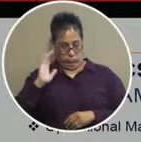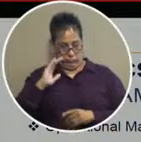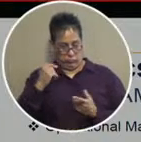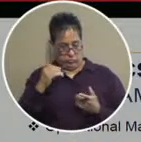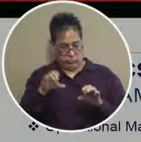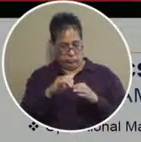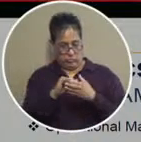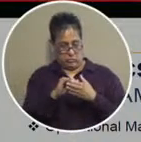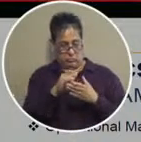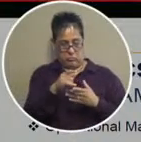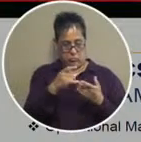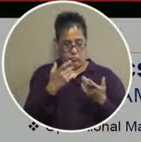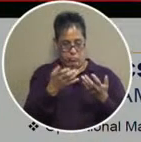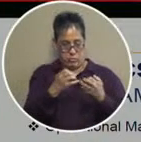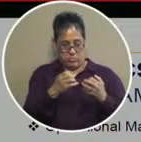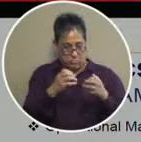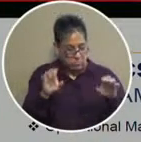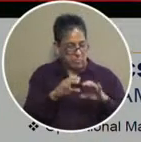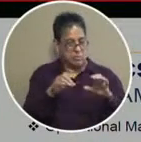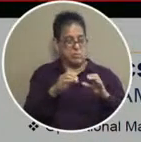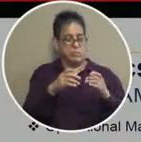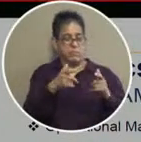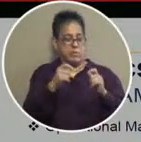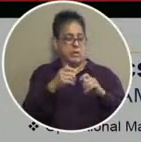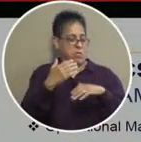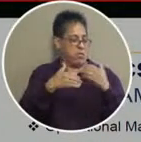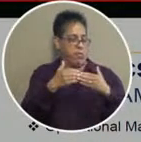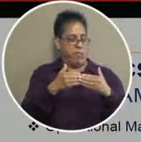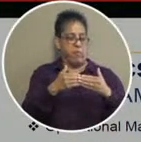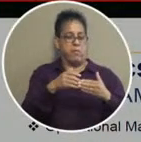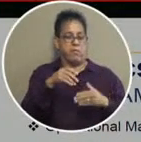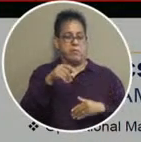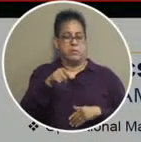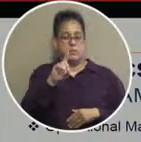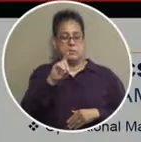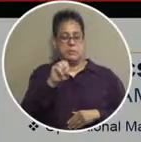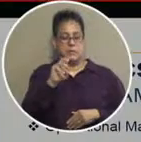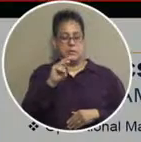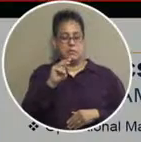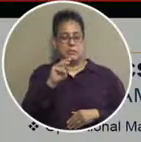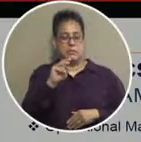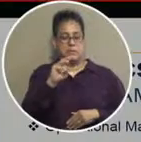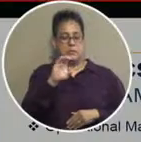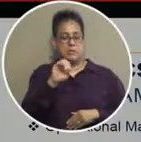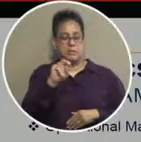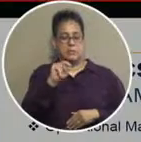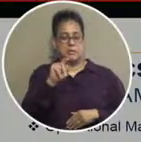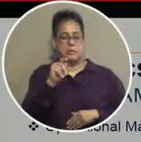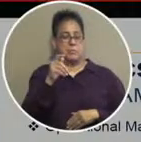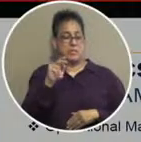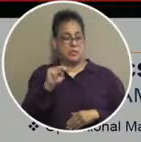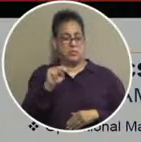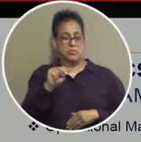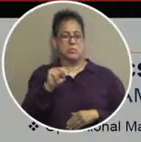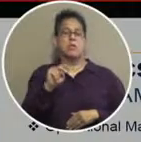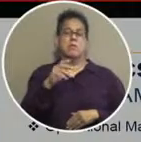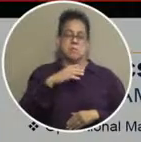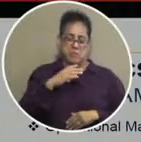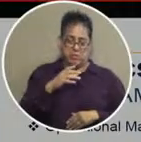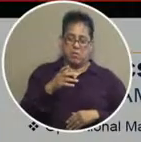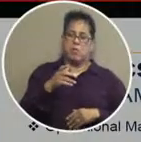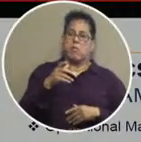to ramp that up and to distribute out these decontamination systems? So we were contracted